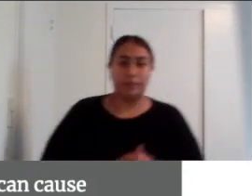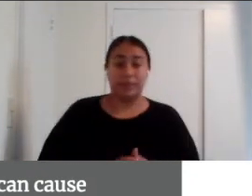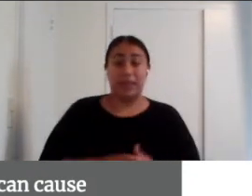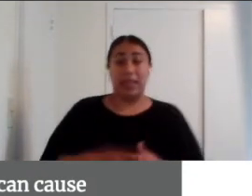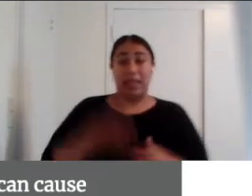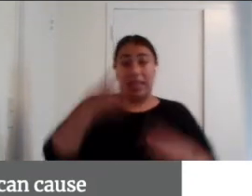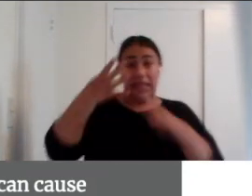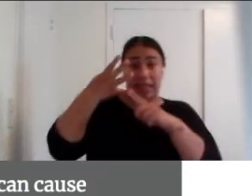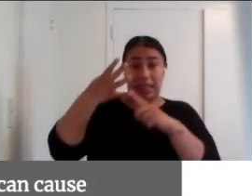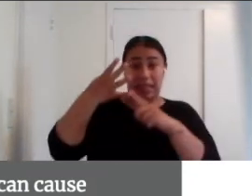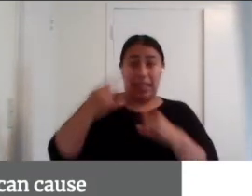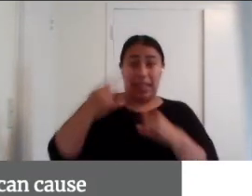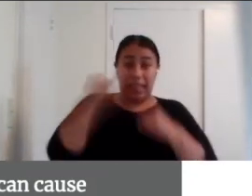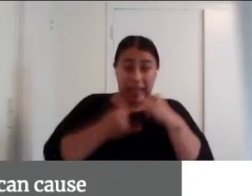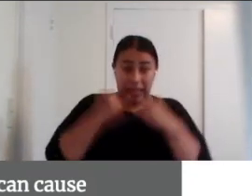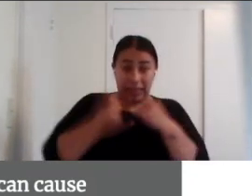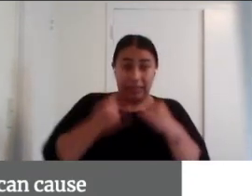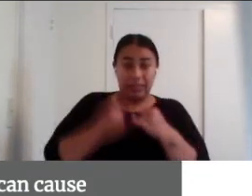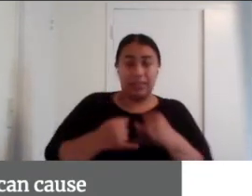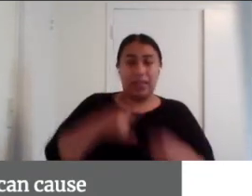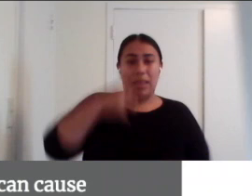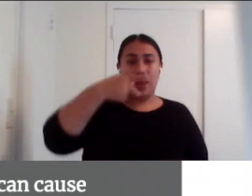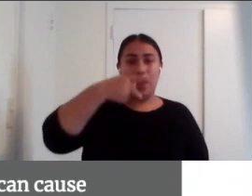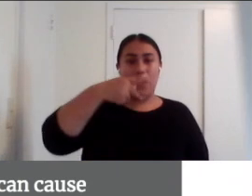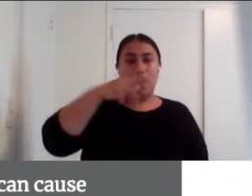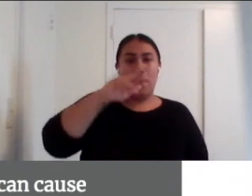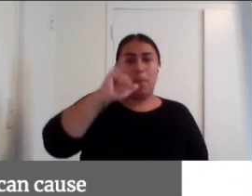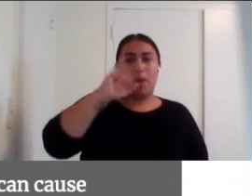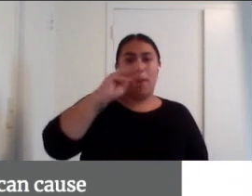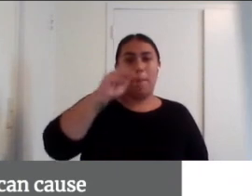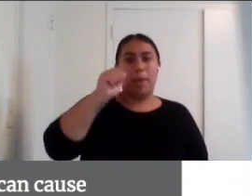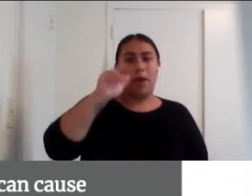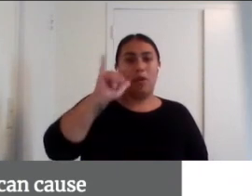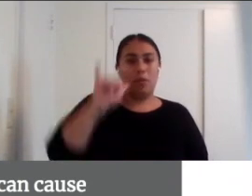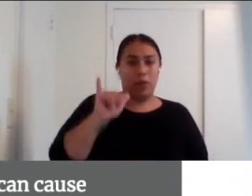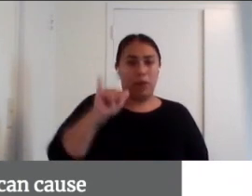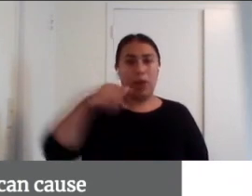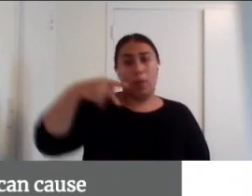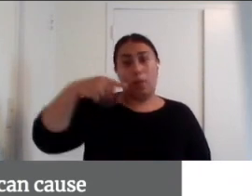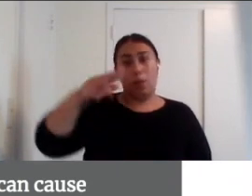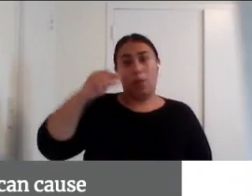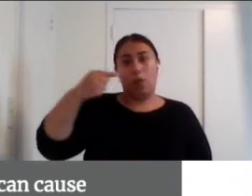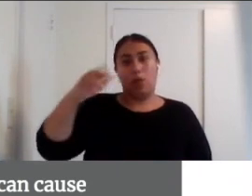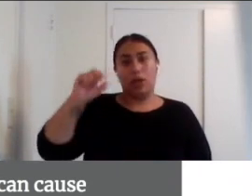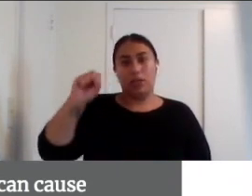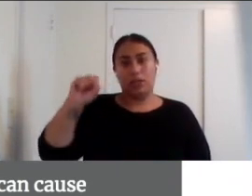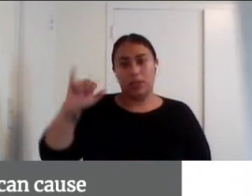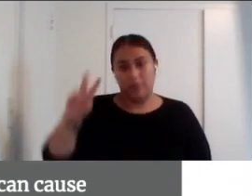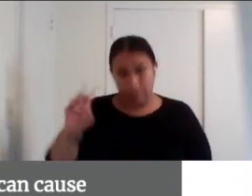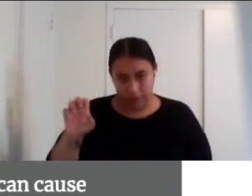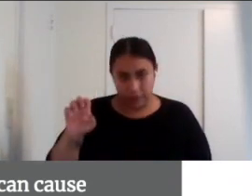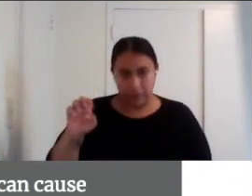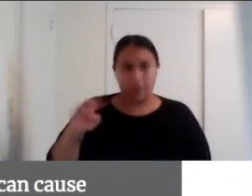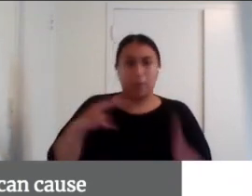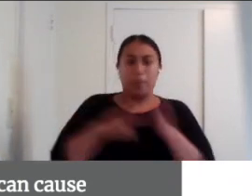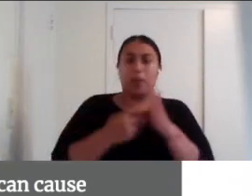then have a better angle to treat the condition. But let's go over some of these systems and talk about the potential dangers that a patient